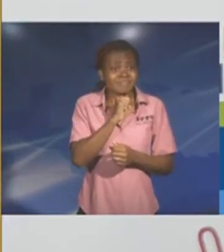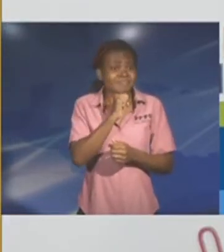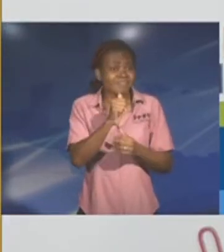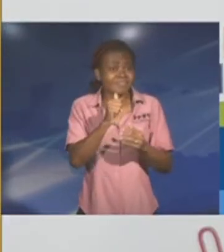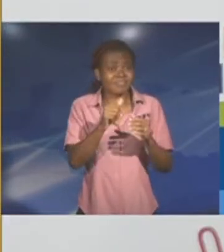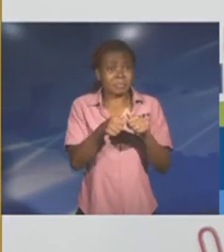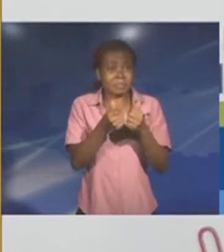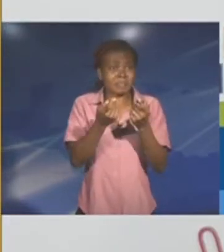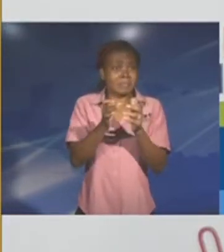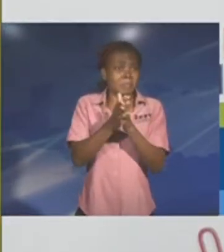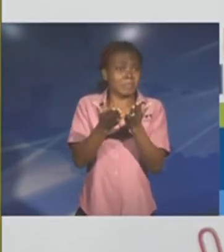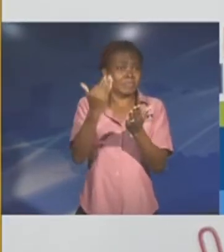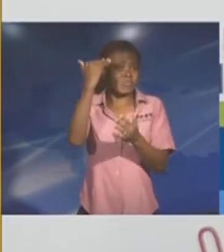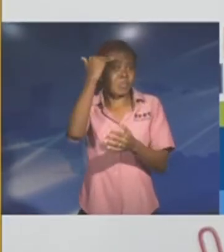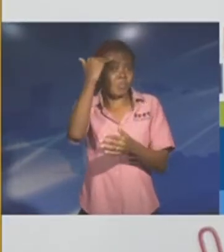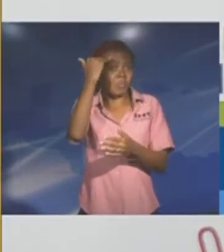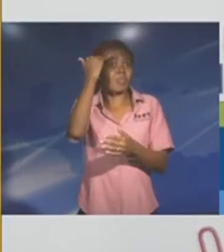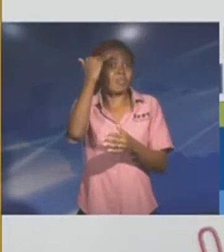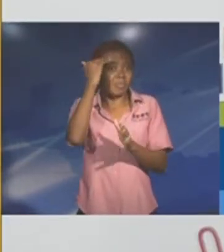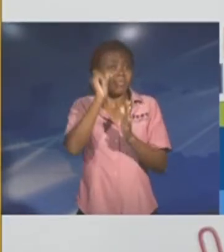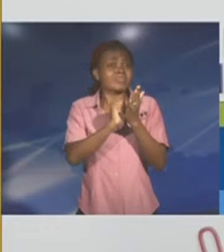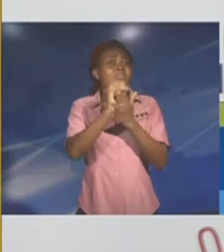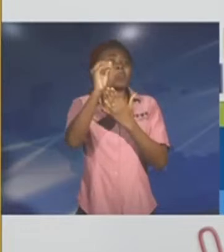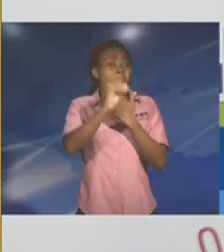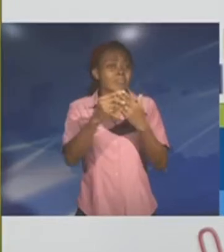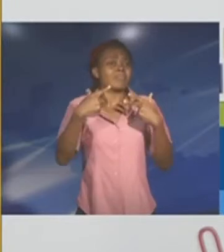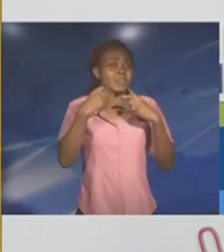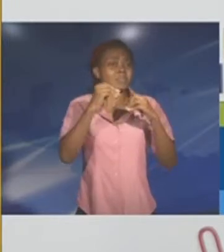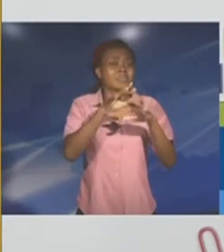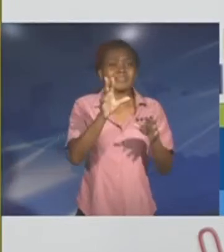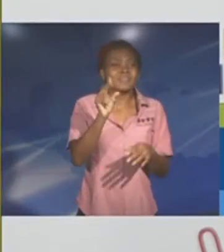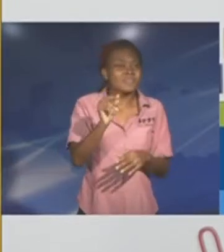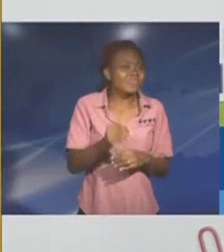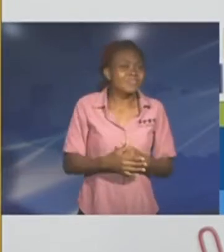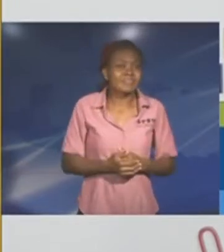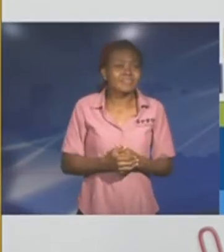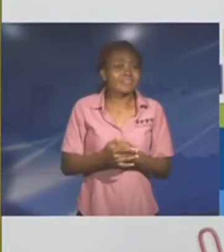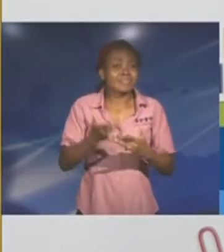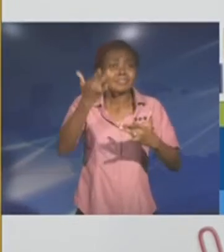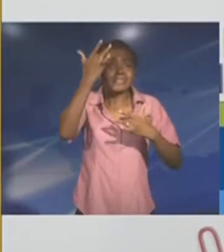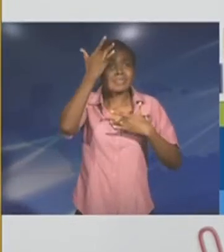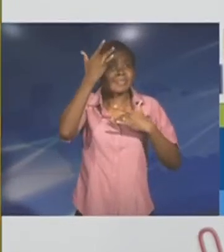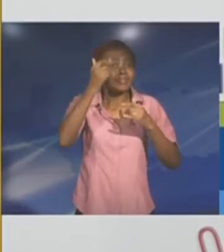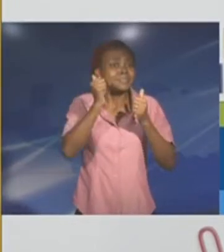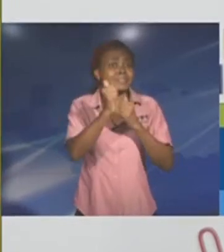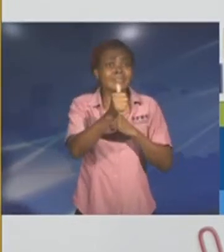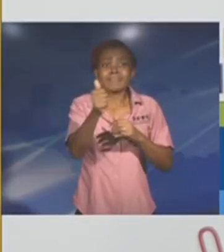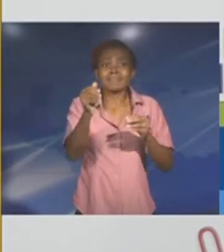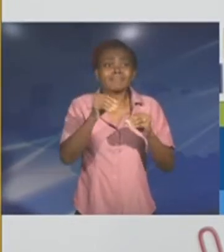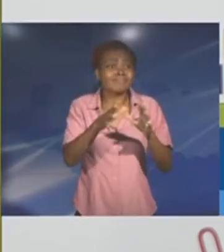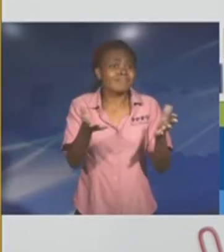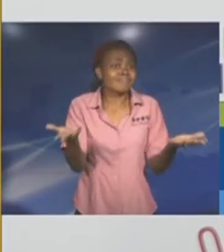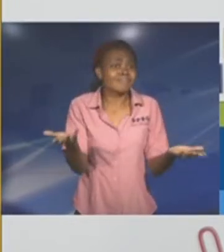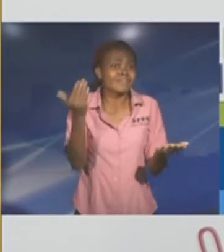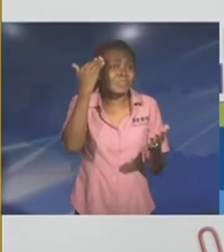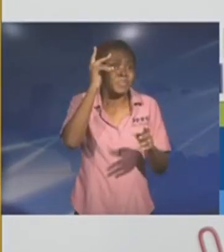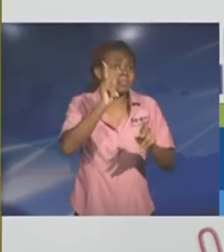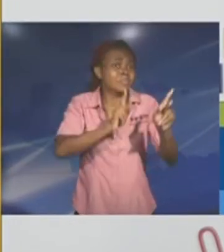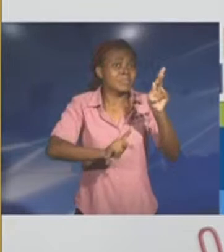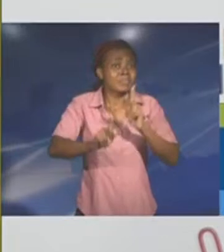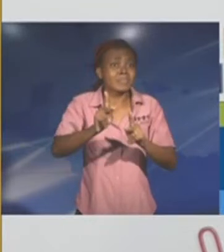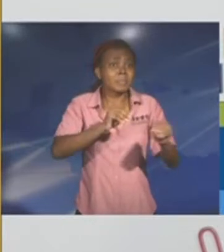into a population and there's lots of movement. We would have had a lot of movement within this,